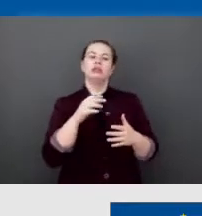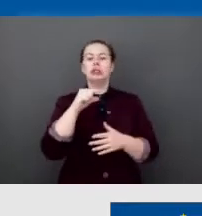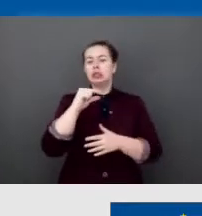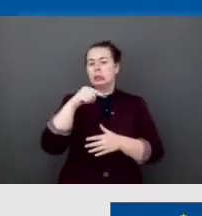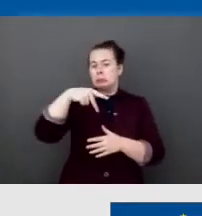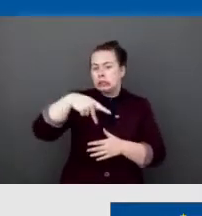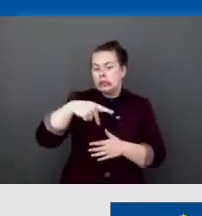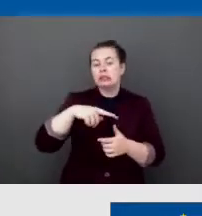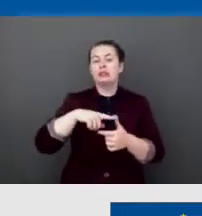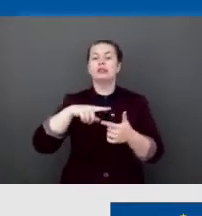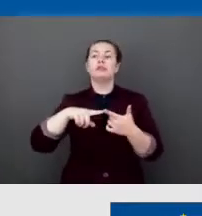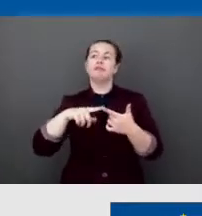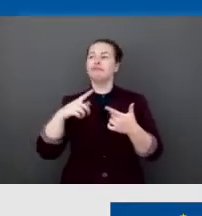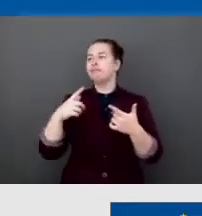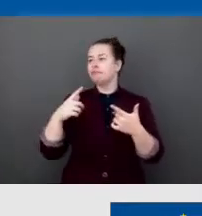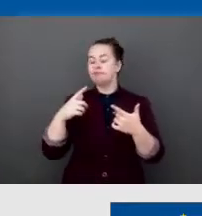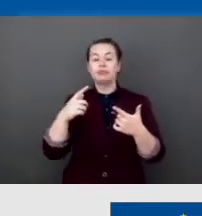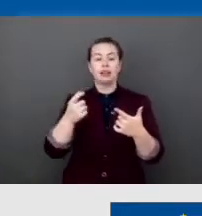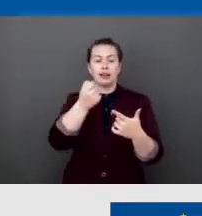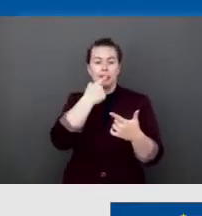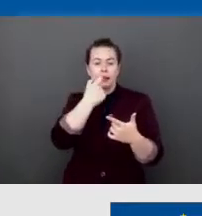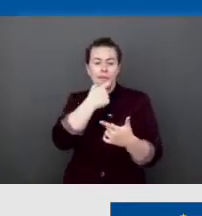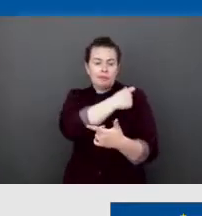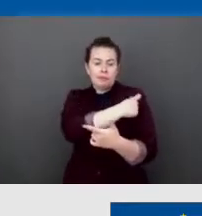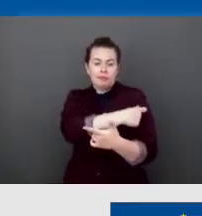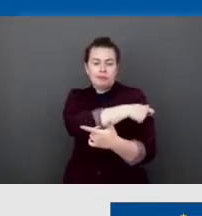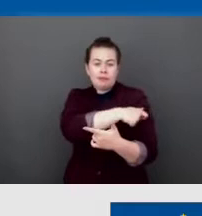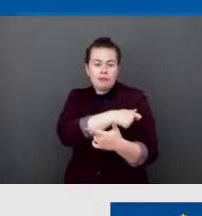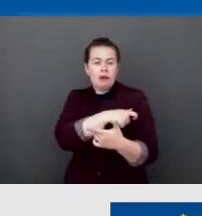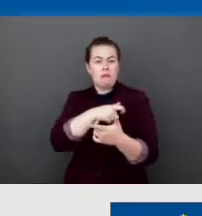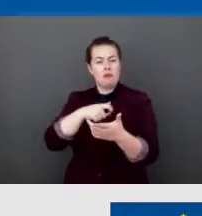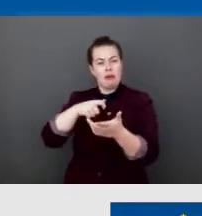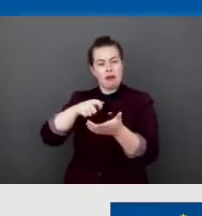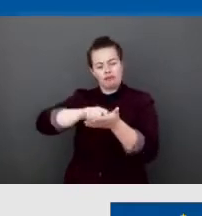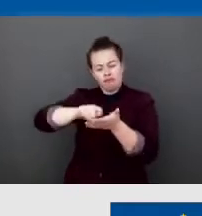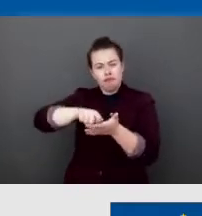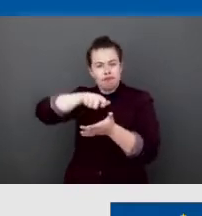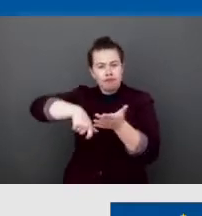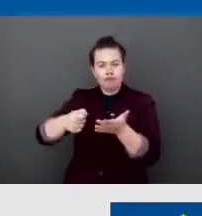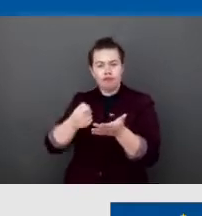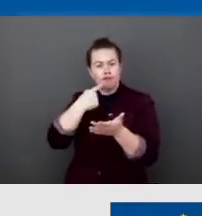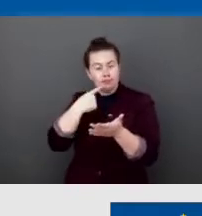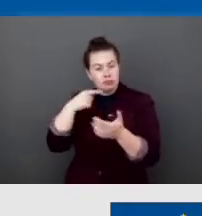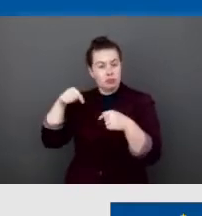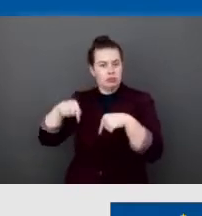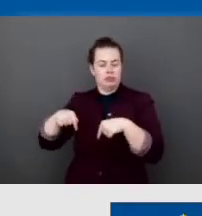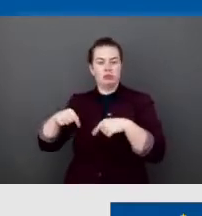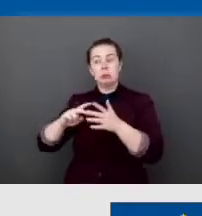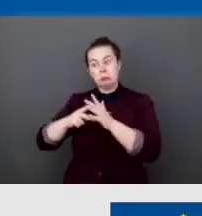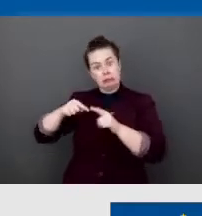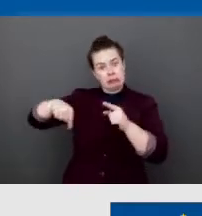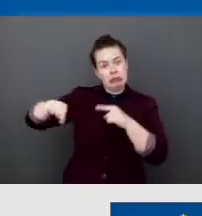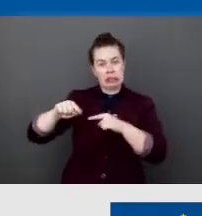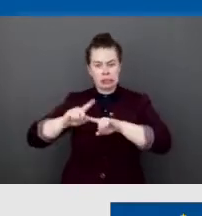general practitioners, social workers, dietitians, podiatrists. And that allows a great range of services